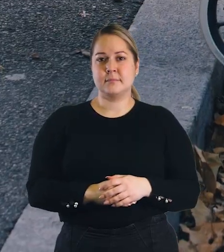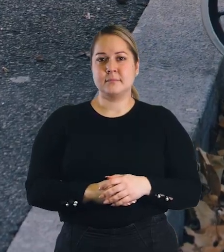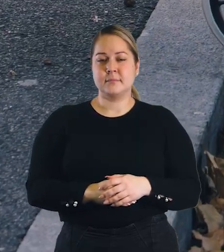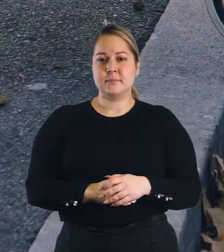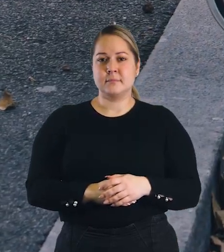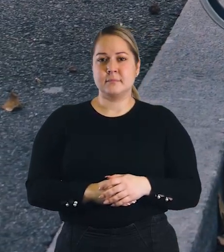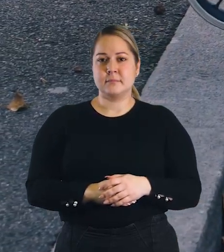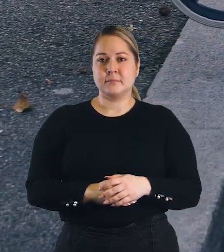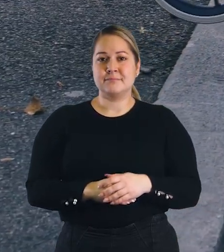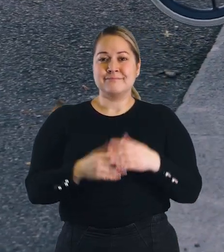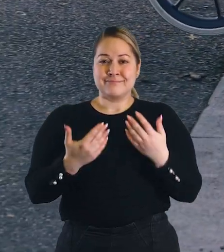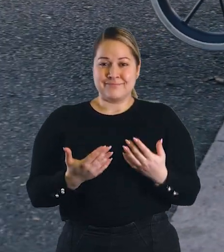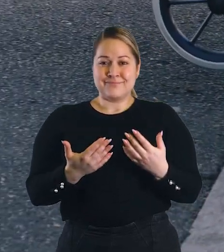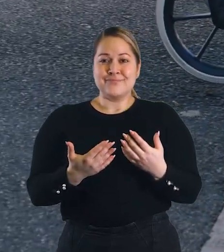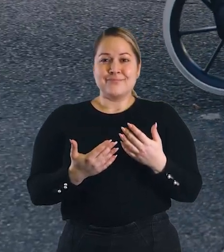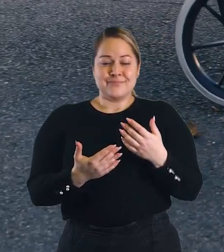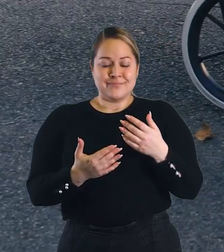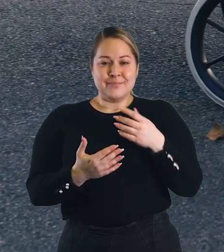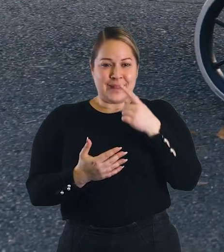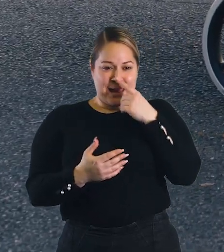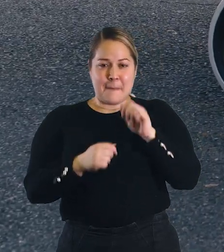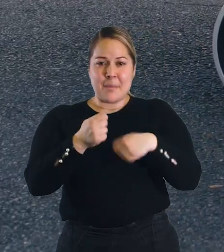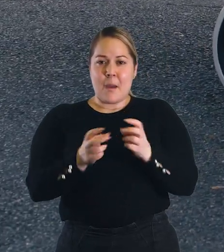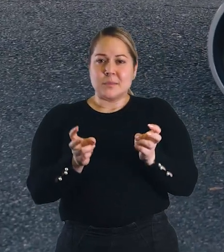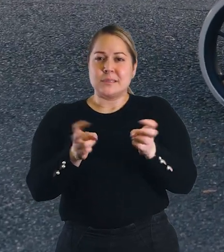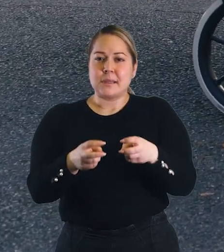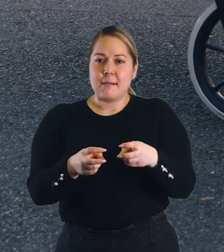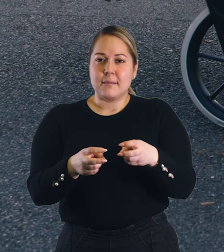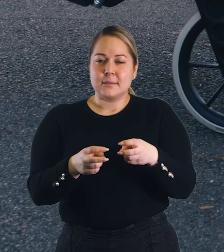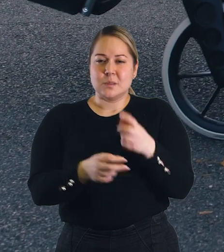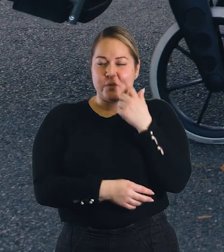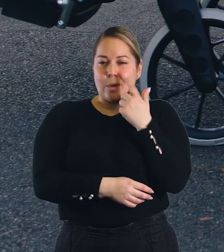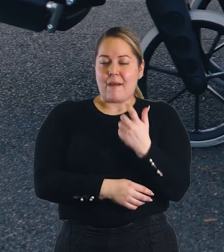again, you're going to find yourself either tip or get stuck.